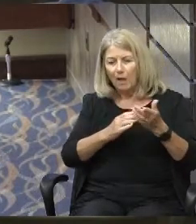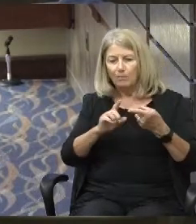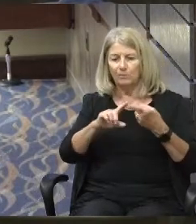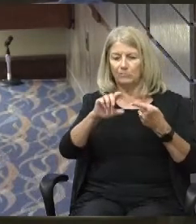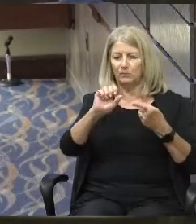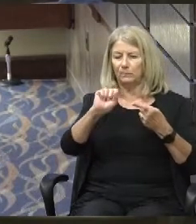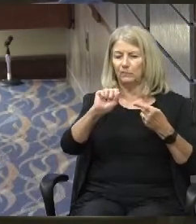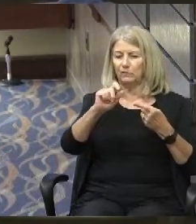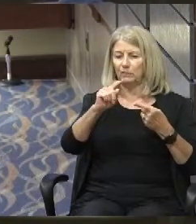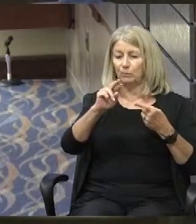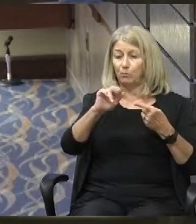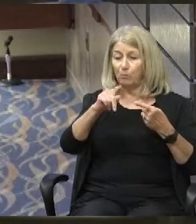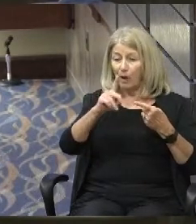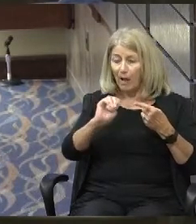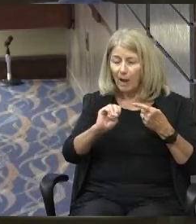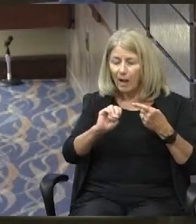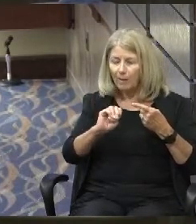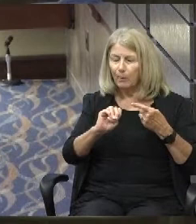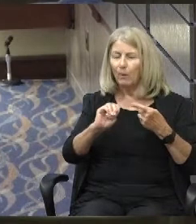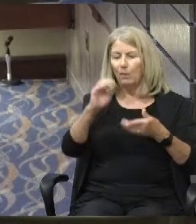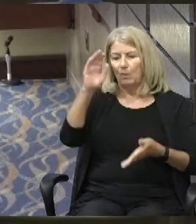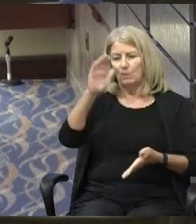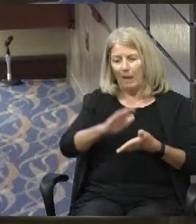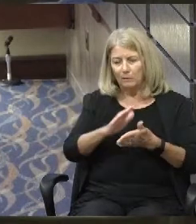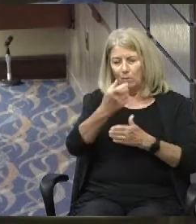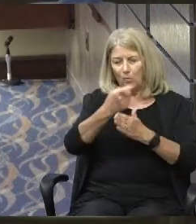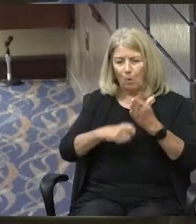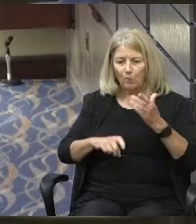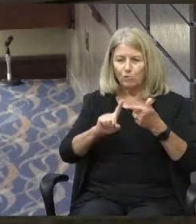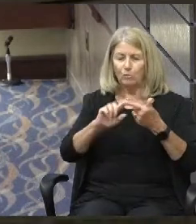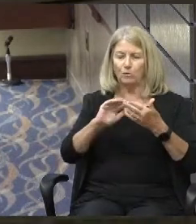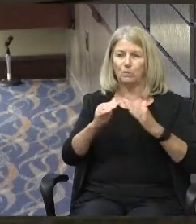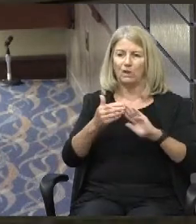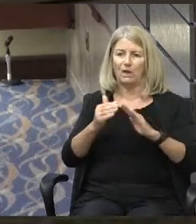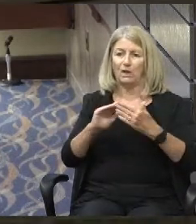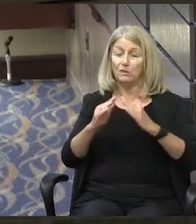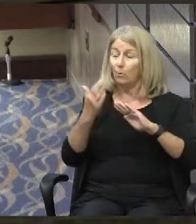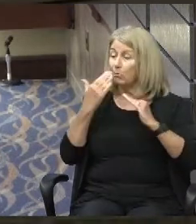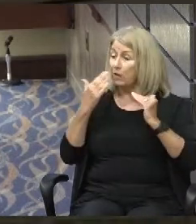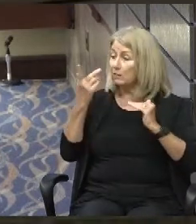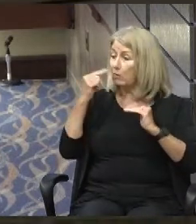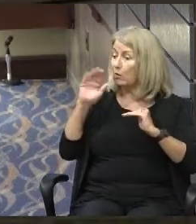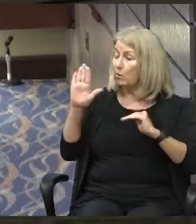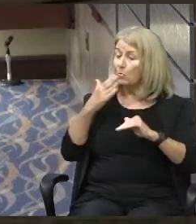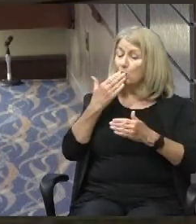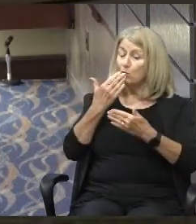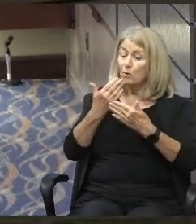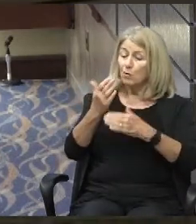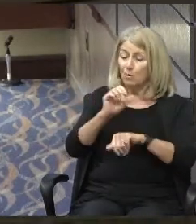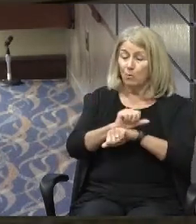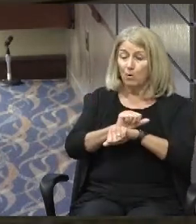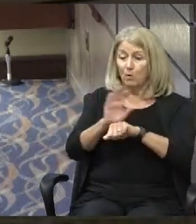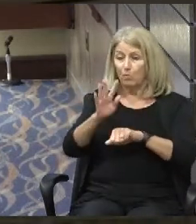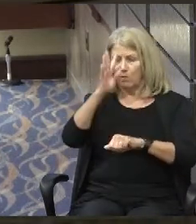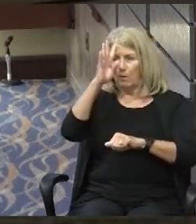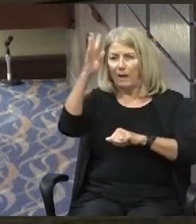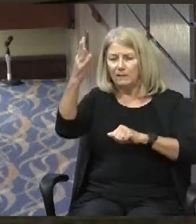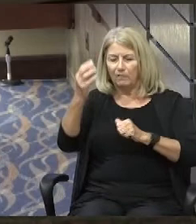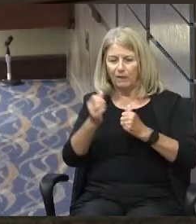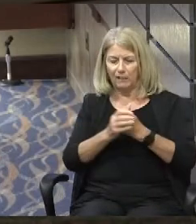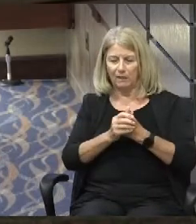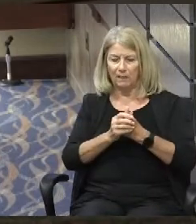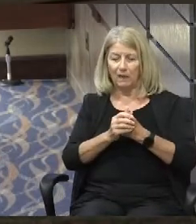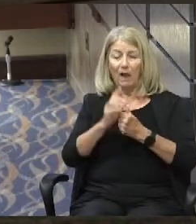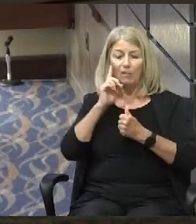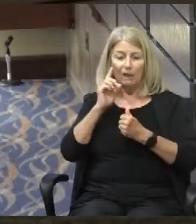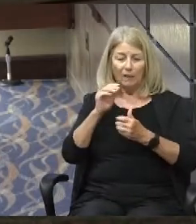that's something on the lower end of cost to the city. But so thanks for your good work on this and your creativity. I think that it's